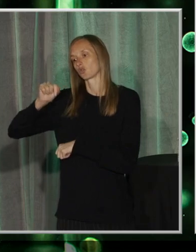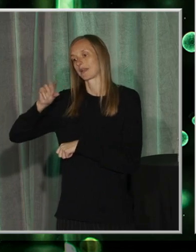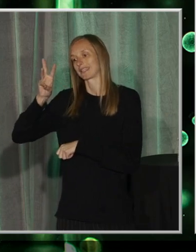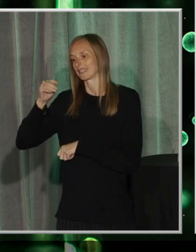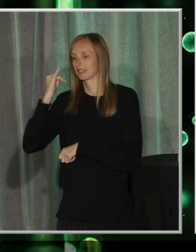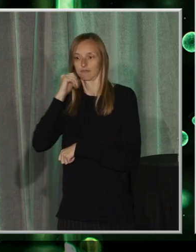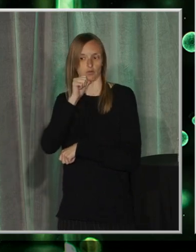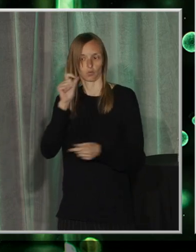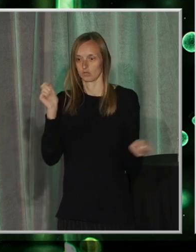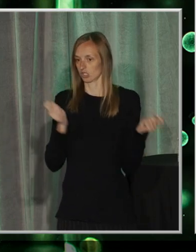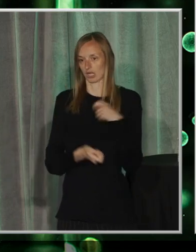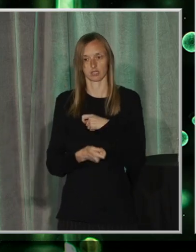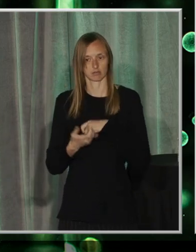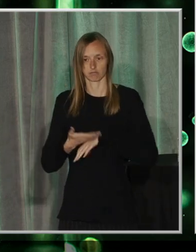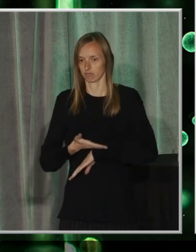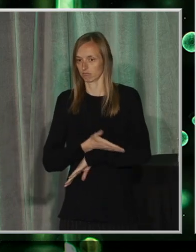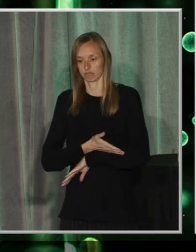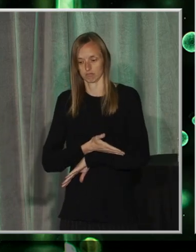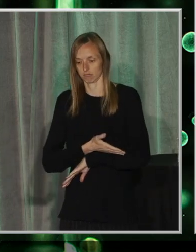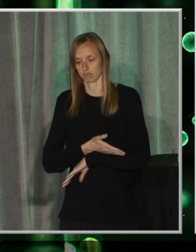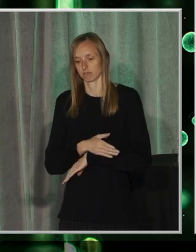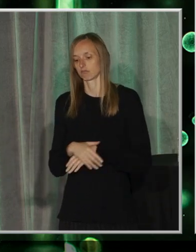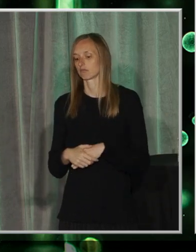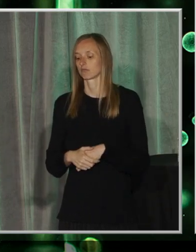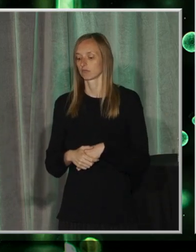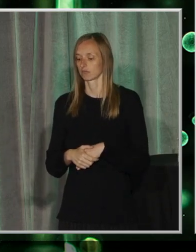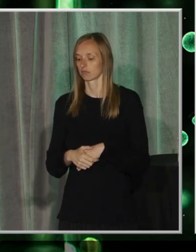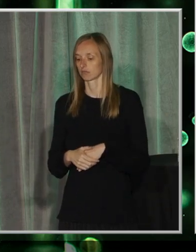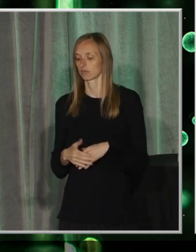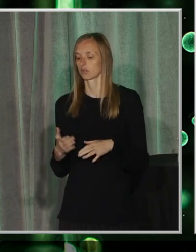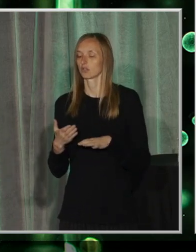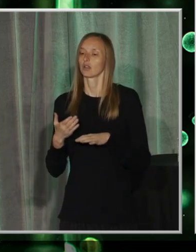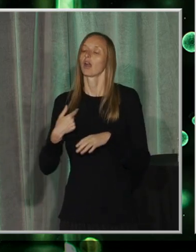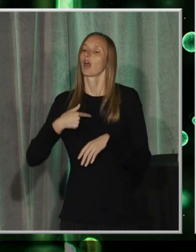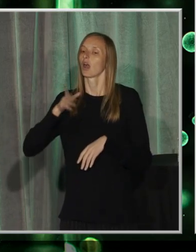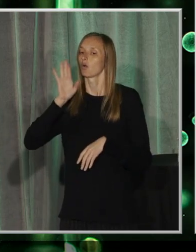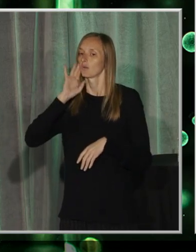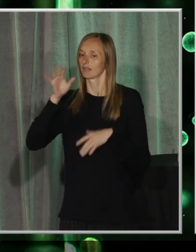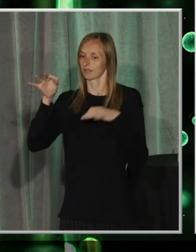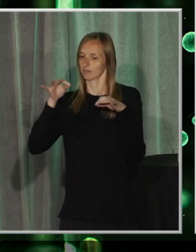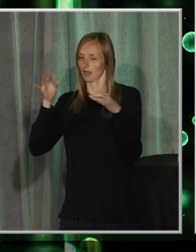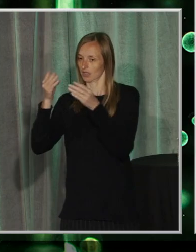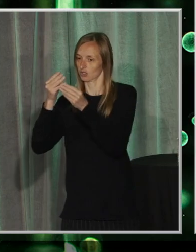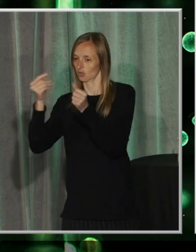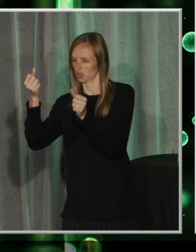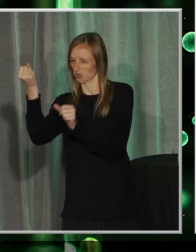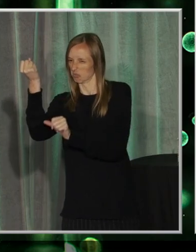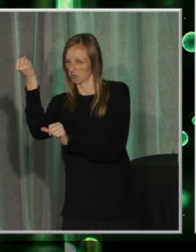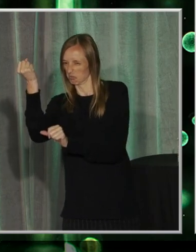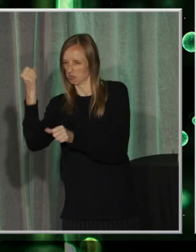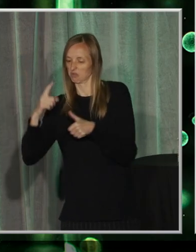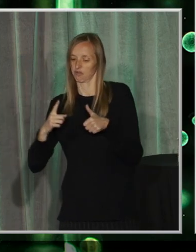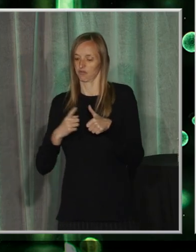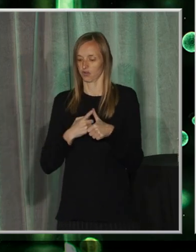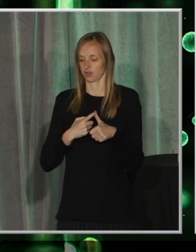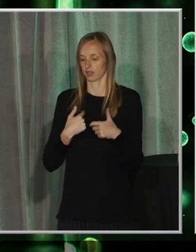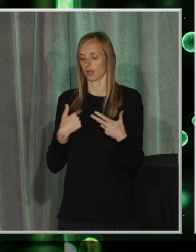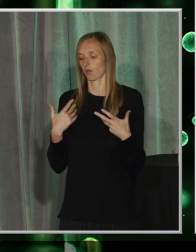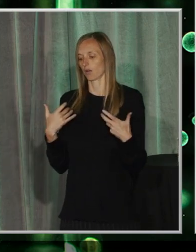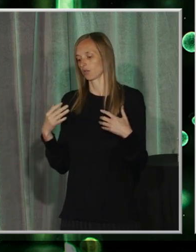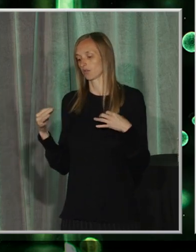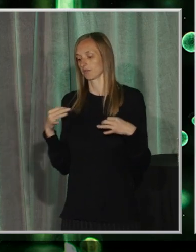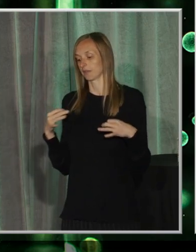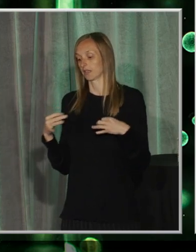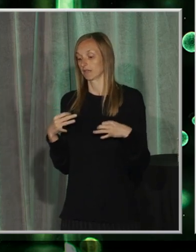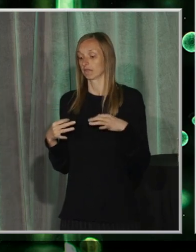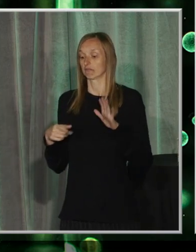taken. And before I proceed to tell you what our solution is, I would also like to tell you